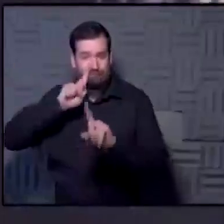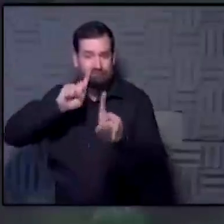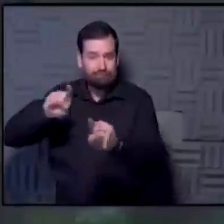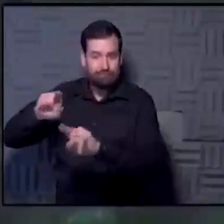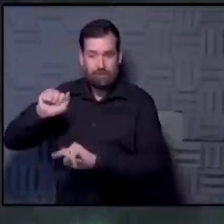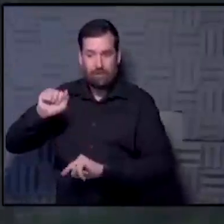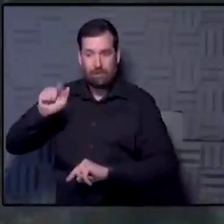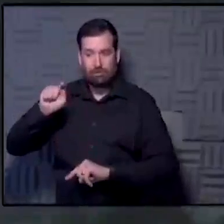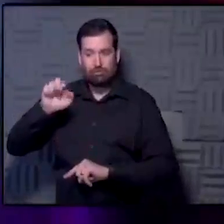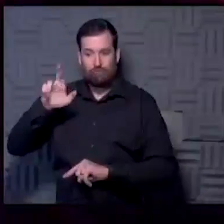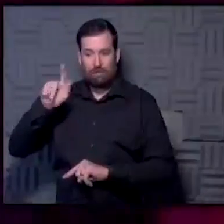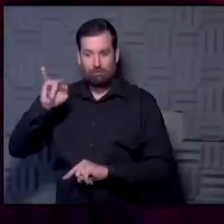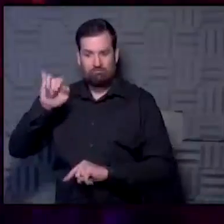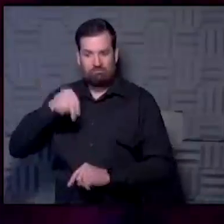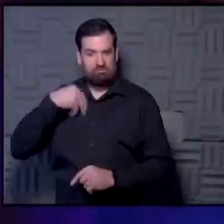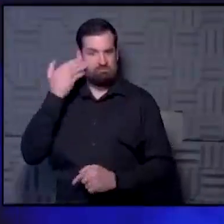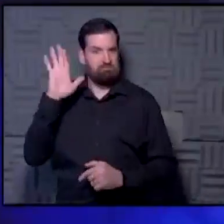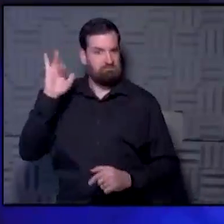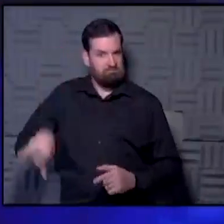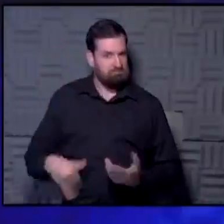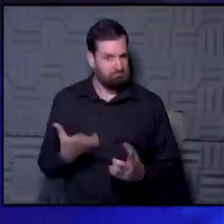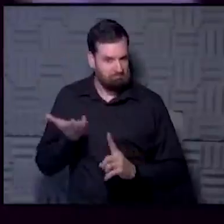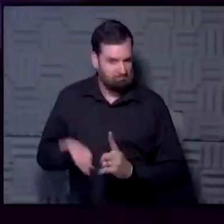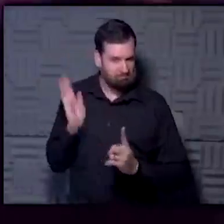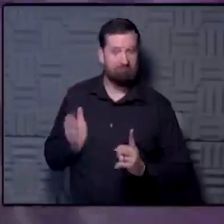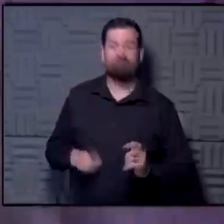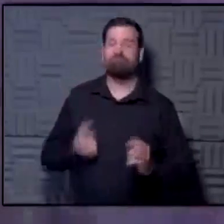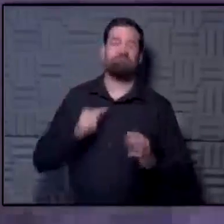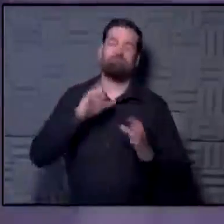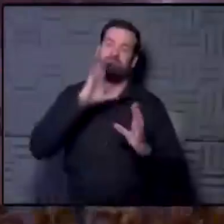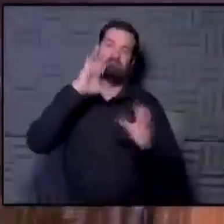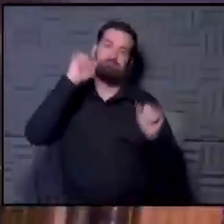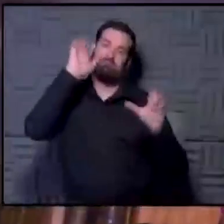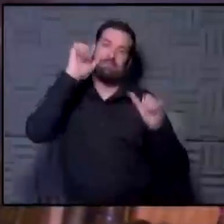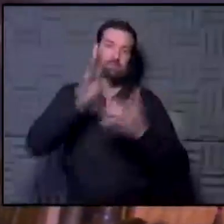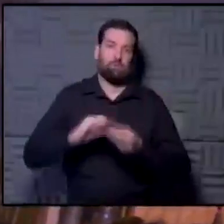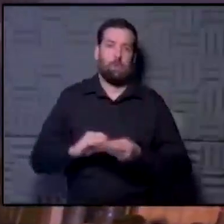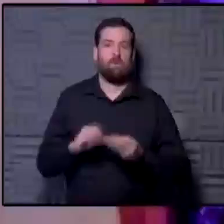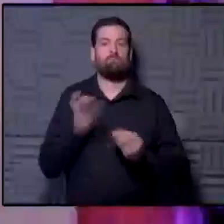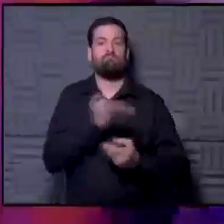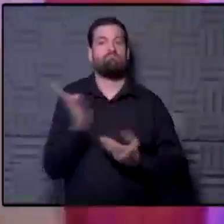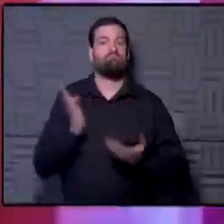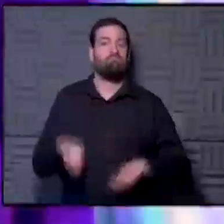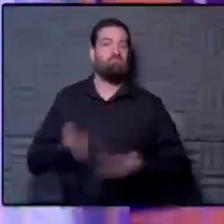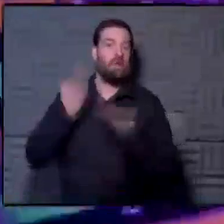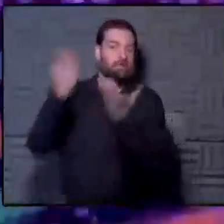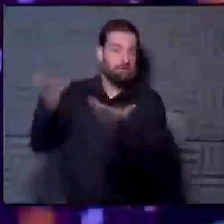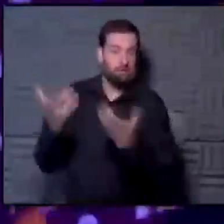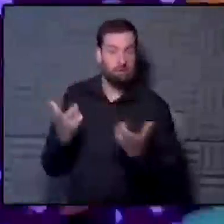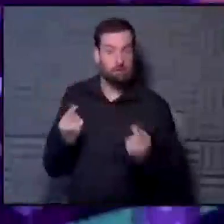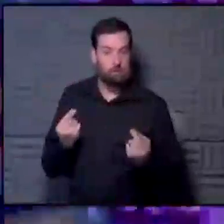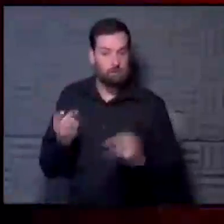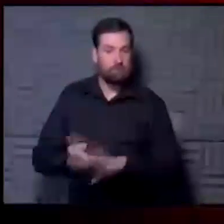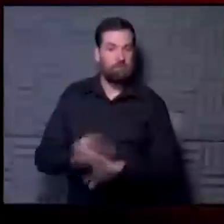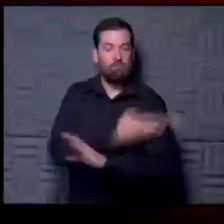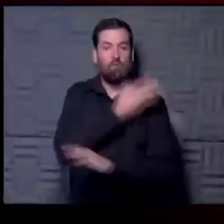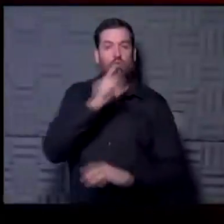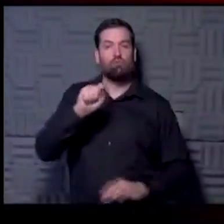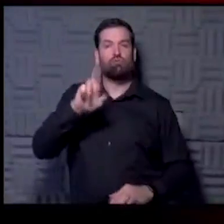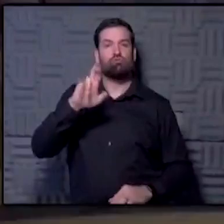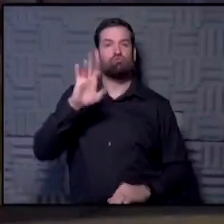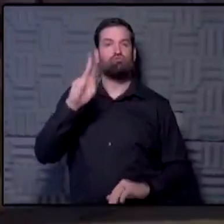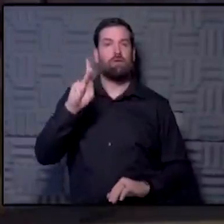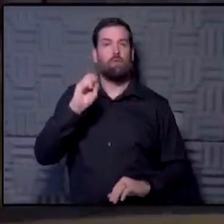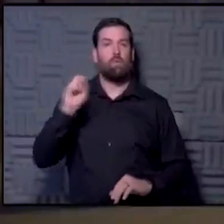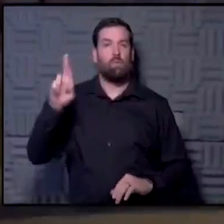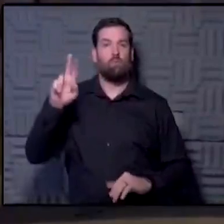that I didn't know that was out there. That's kind of cool. He has a remarkable story and advice for us on what you should consider before deciding to trick or treat or visit a haunted